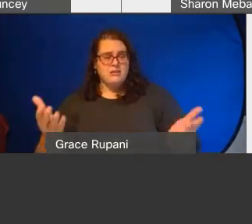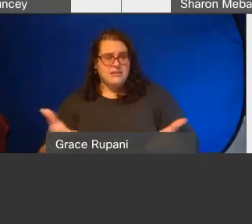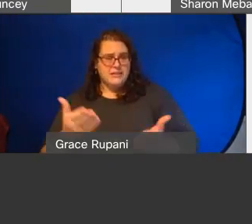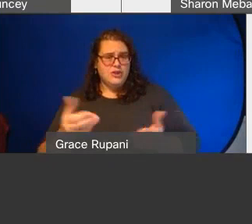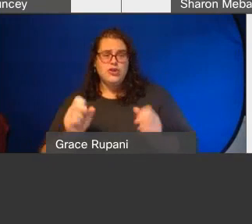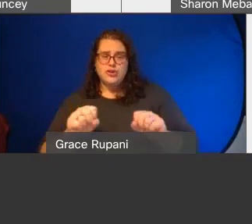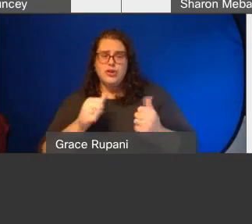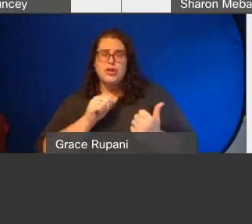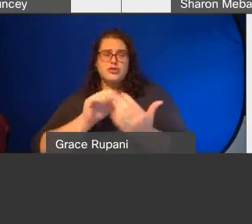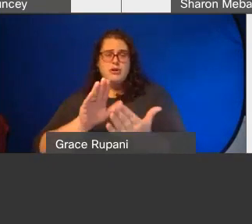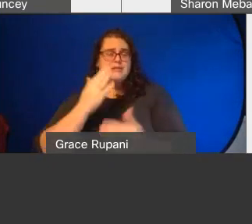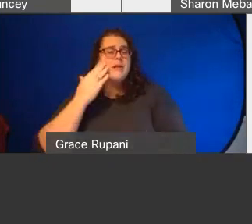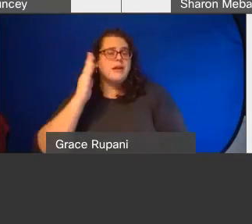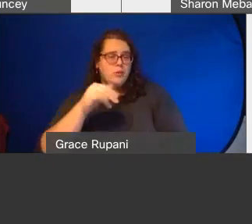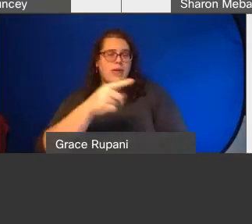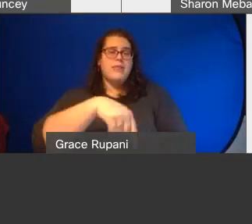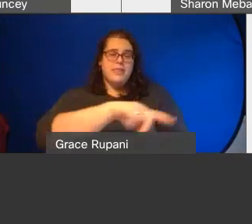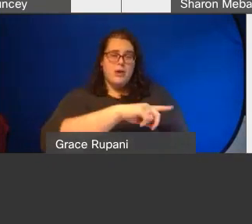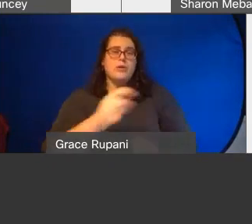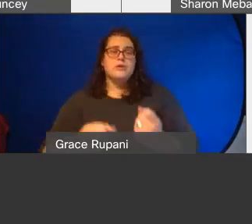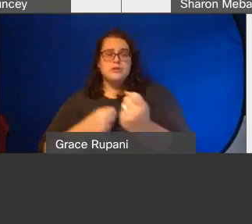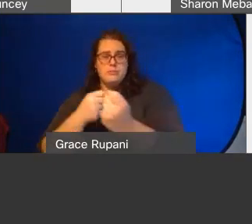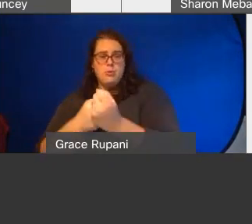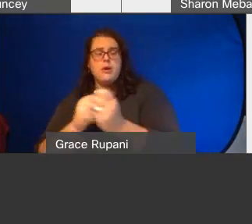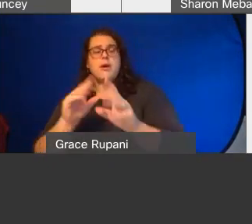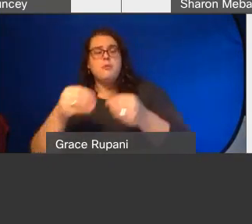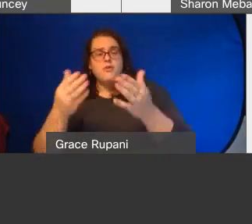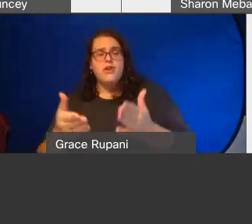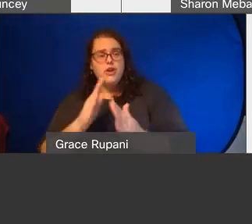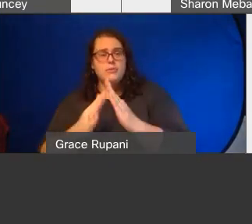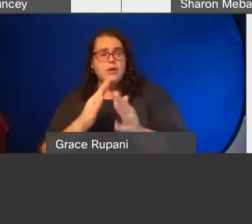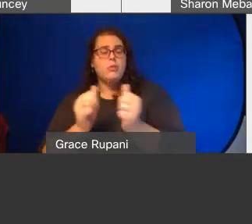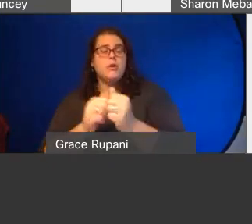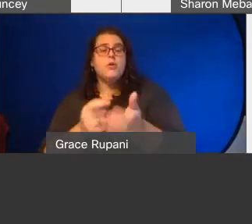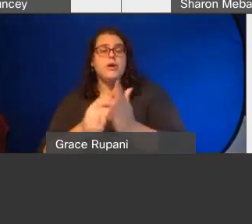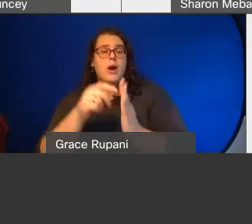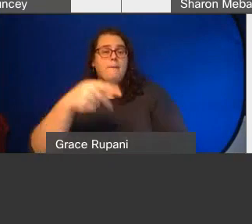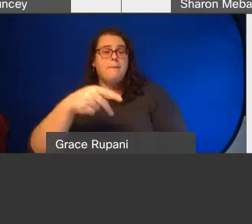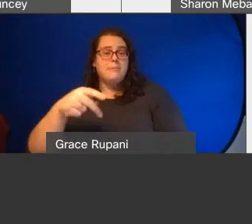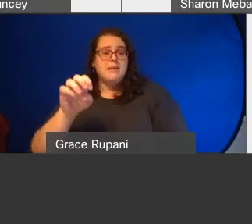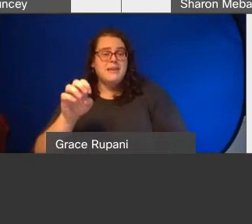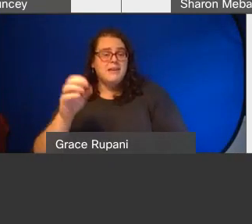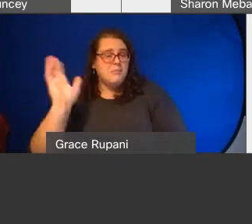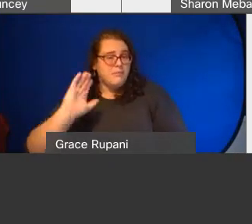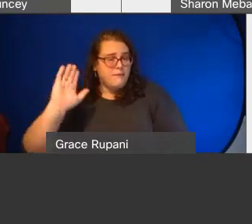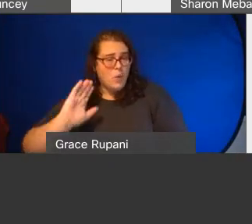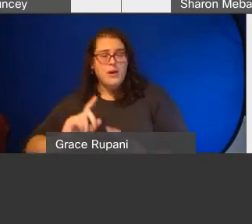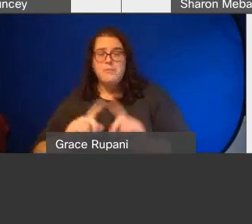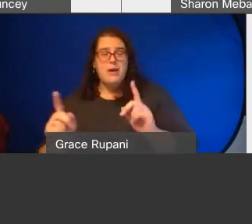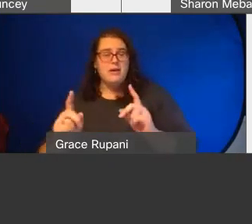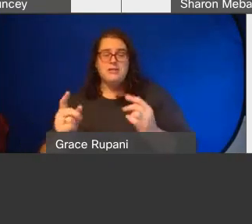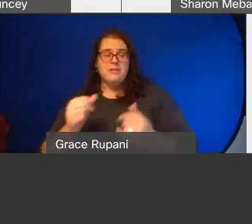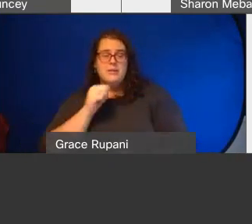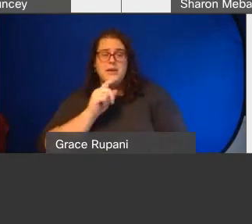our provider community with PPE that was required at one point. I have not heard mention of them